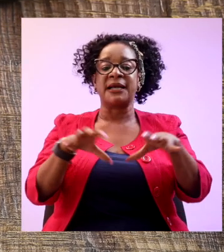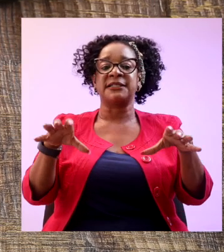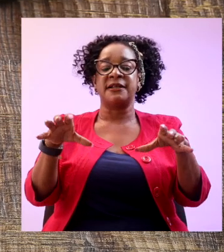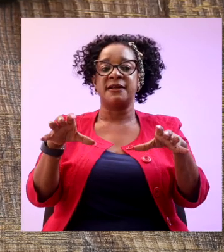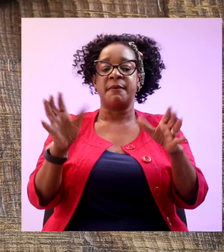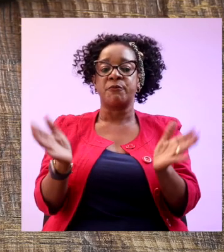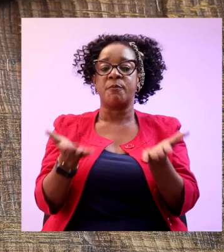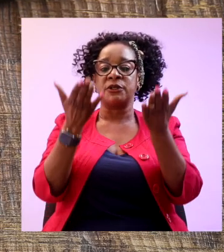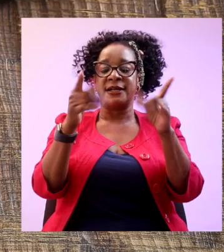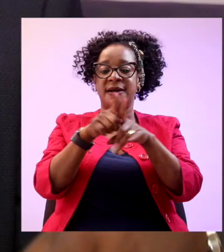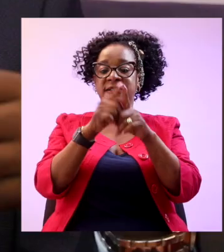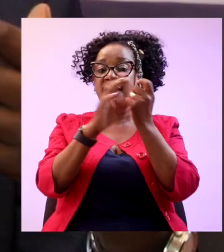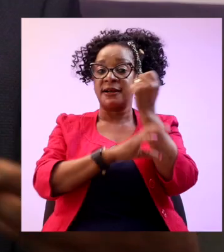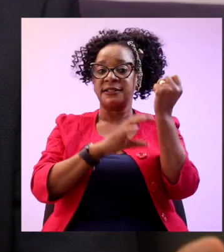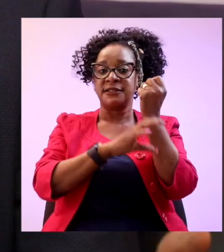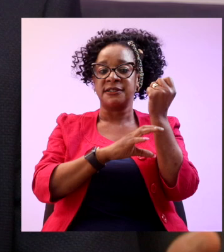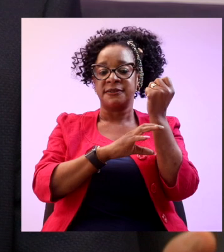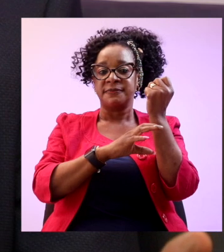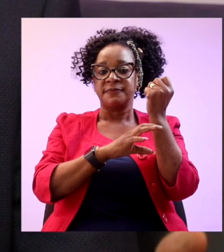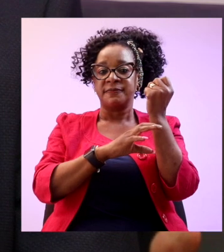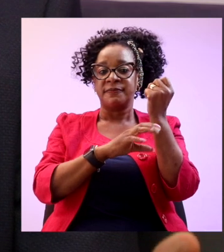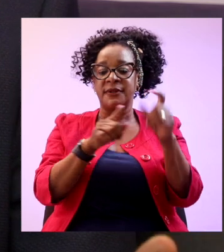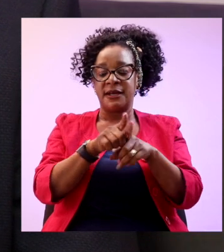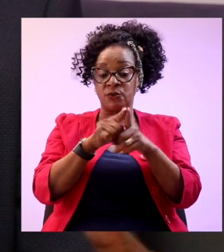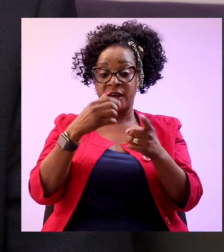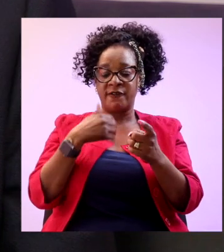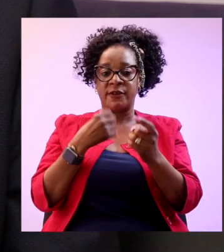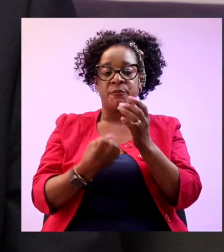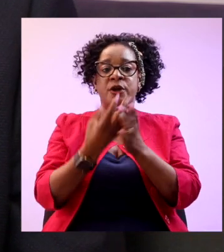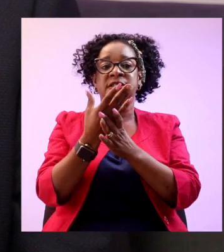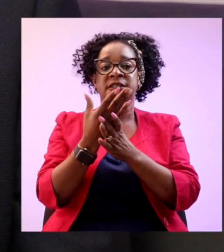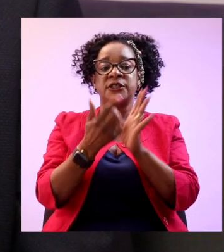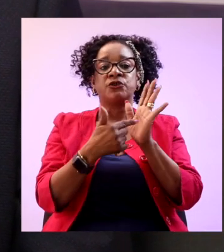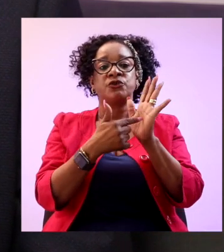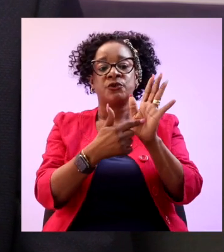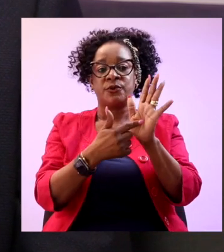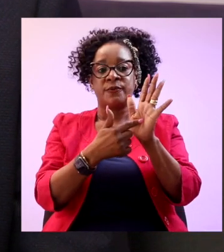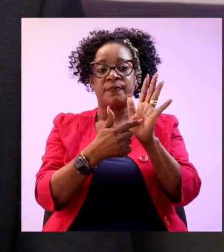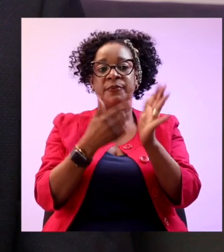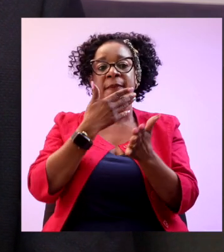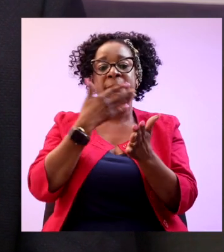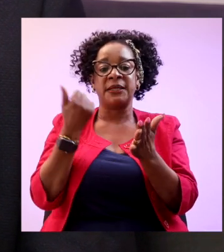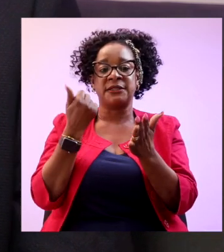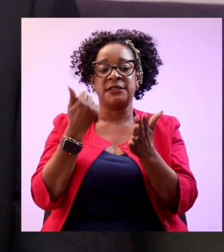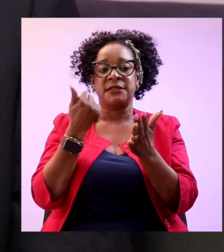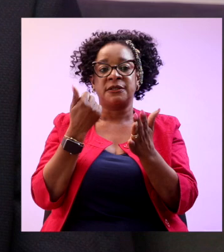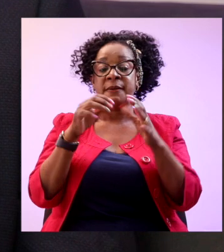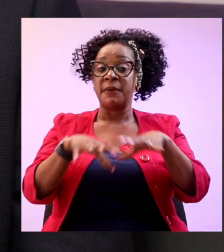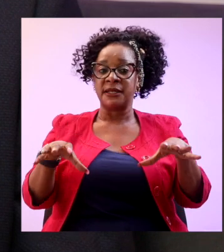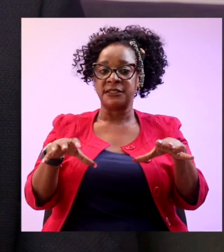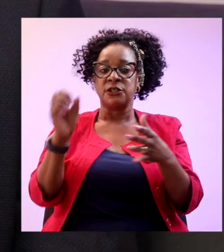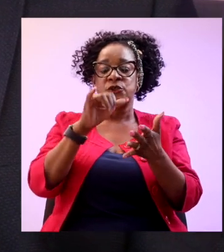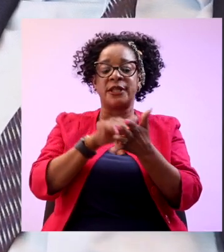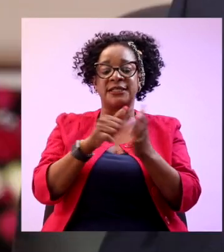marketed, promoted as a country, and will be regulating the same product to make sure that the product, the best get to the market so